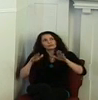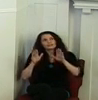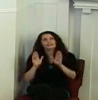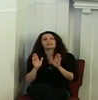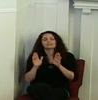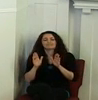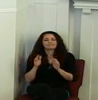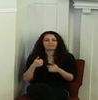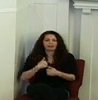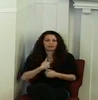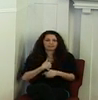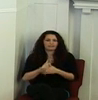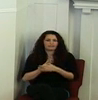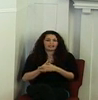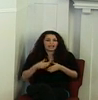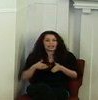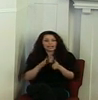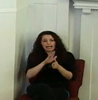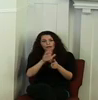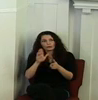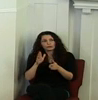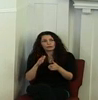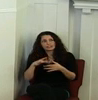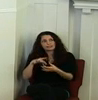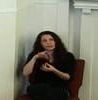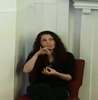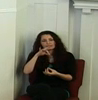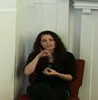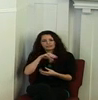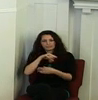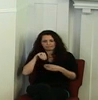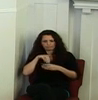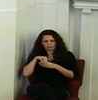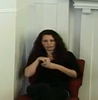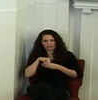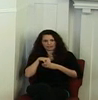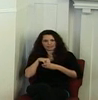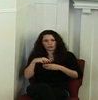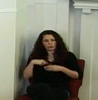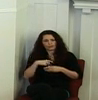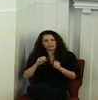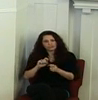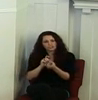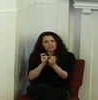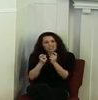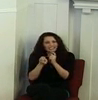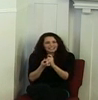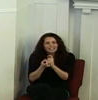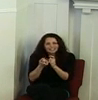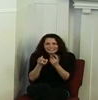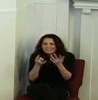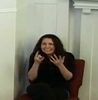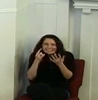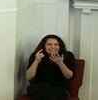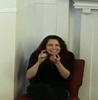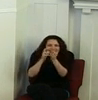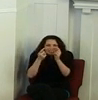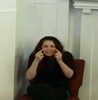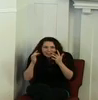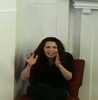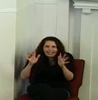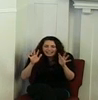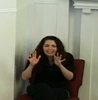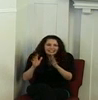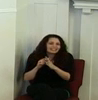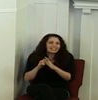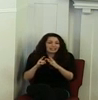ourselves and allow your Spirit to maneuver within us so that we may be changed in the twinkling of an eye and brought to the